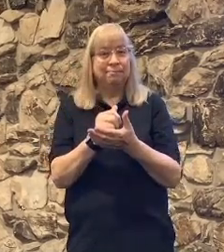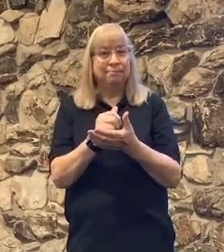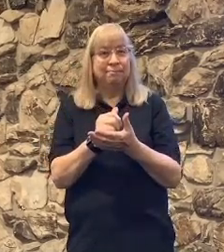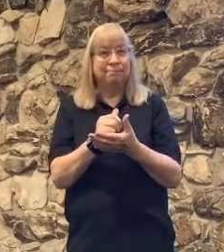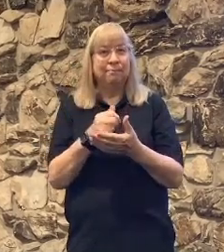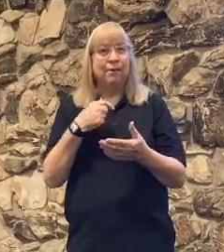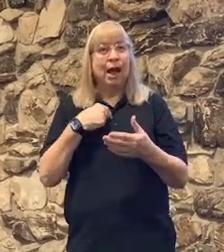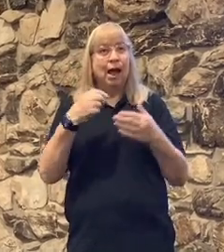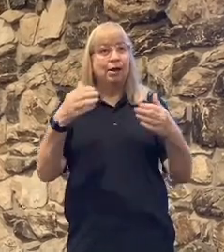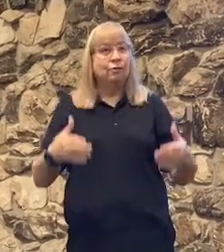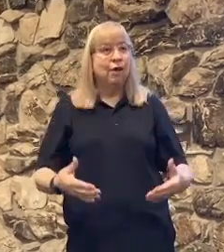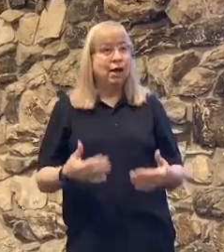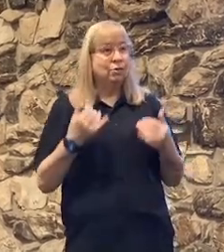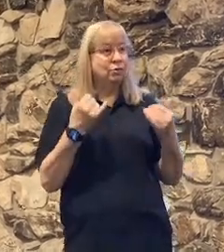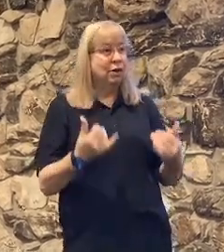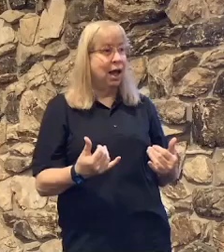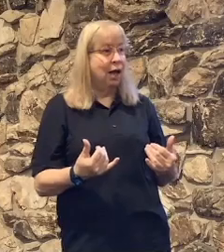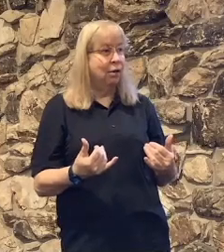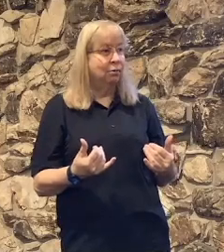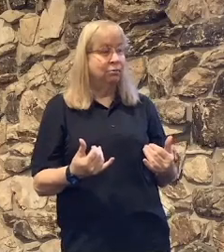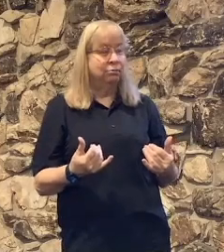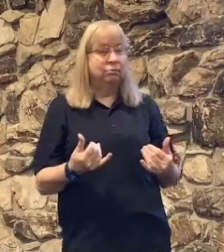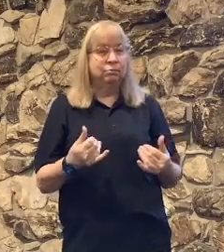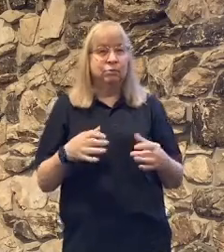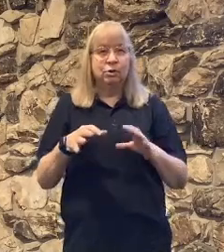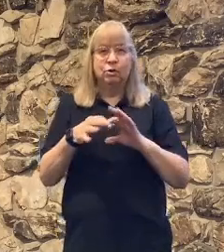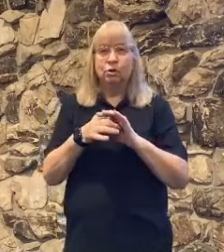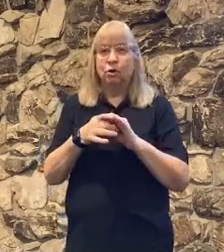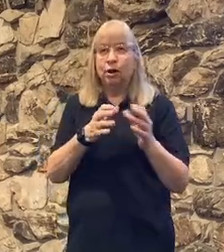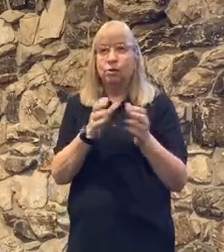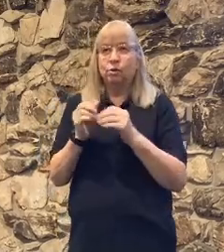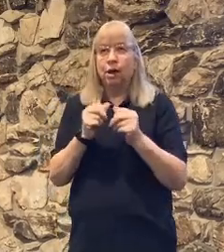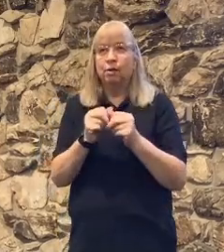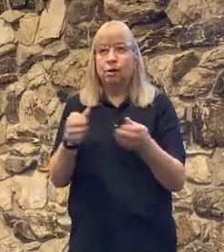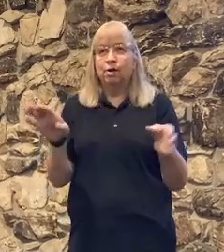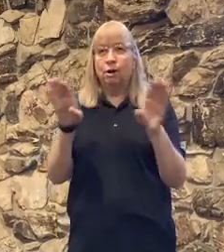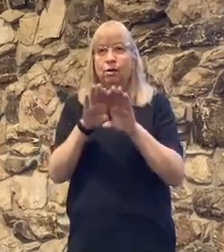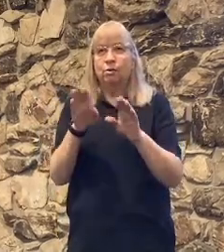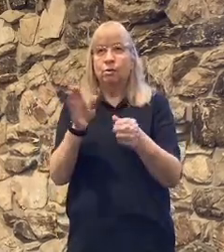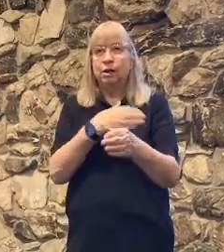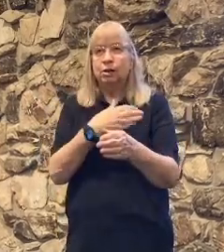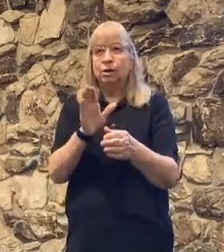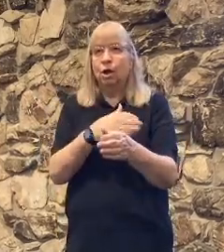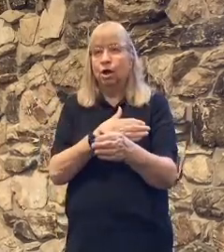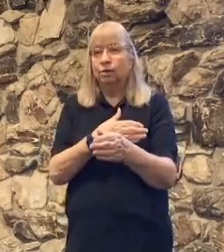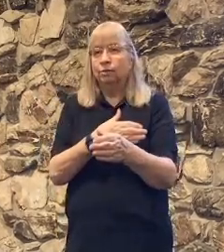I invite you now to join together in our closing song